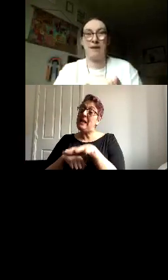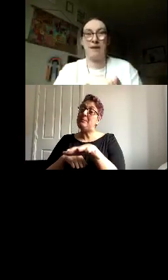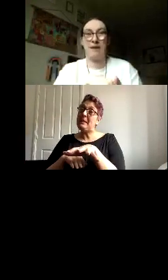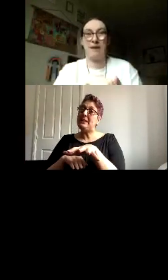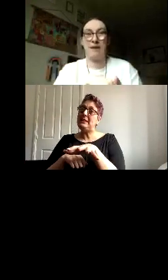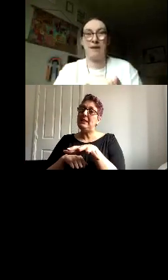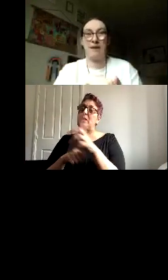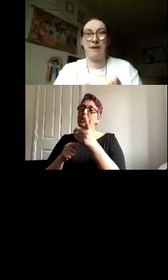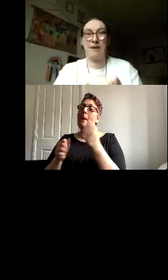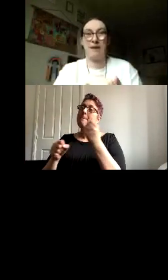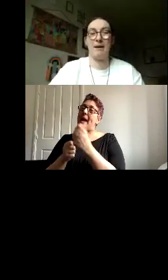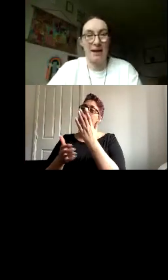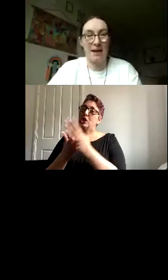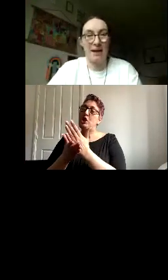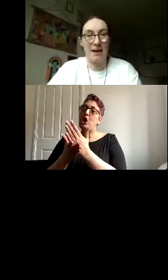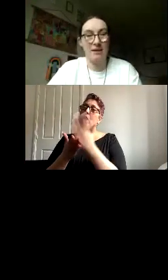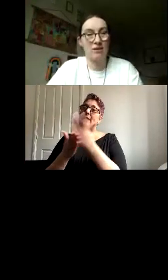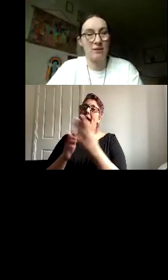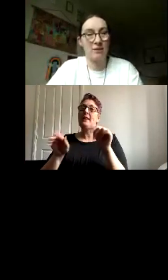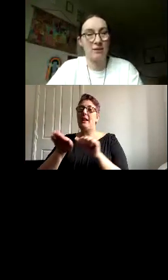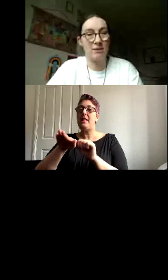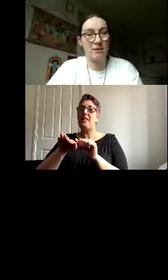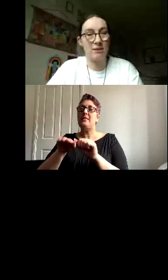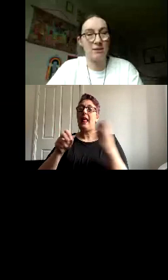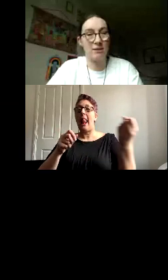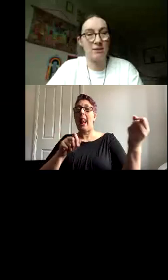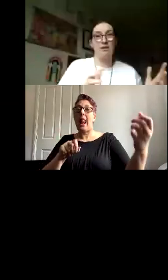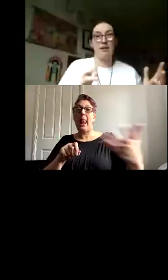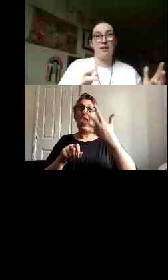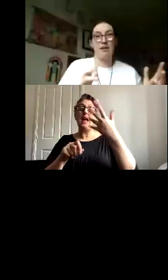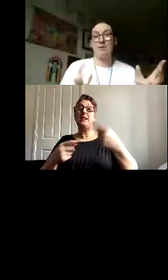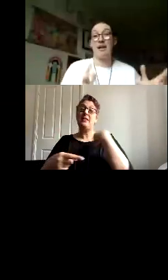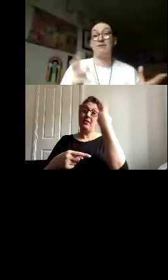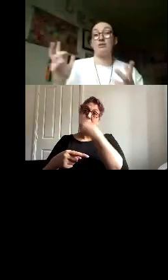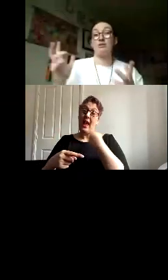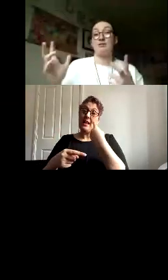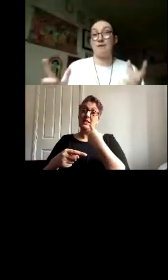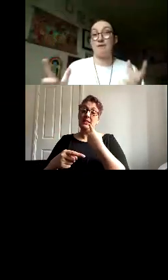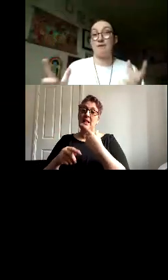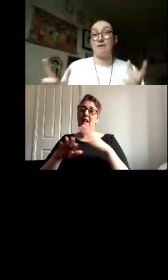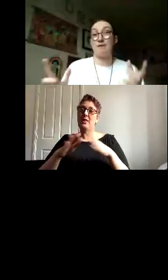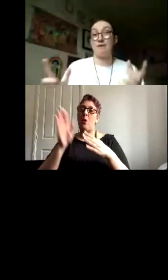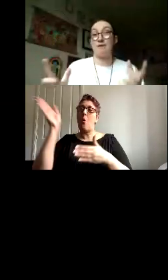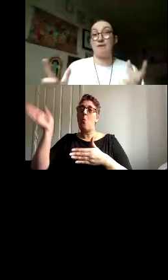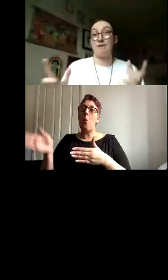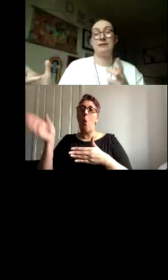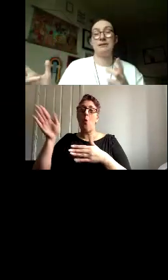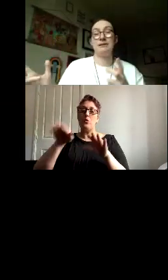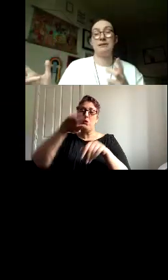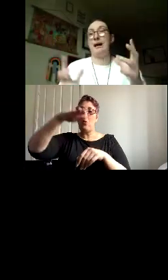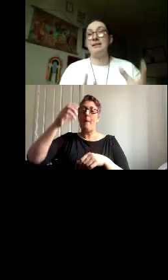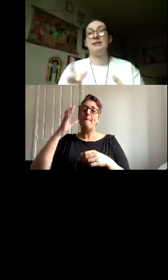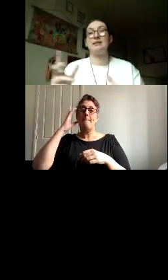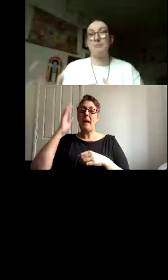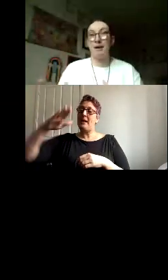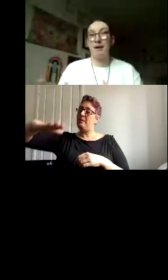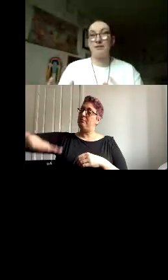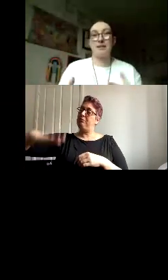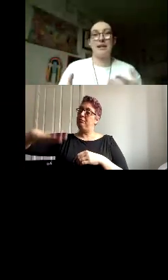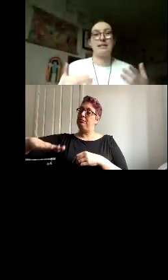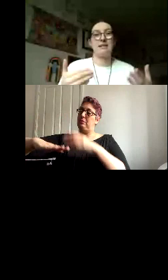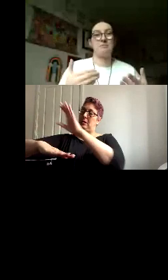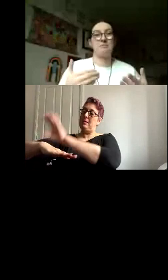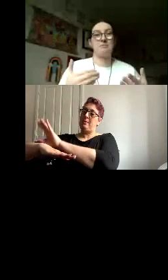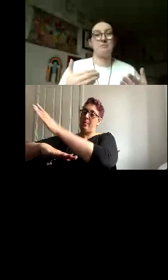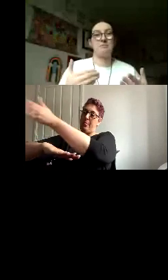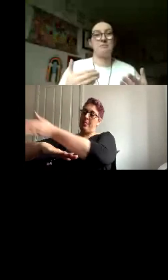will have a big impact on their communication. We know that deaf people have lots of different communication needs and